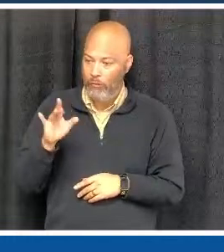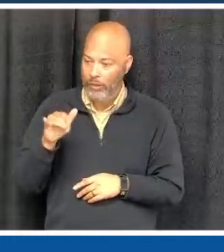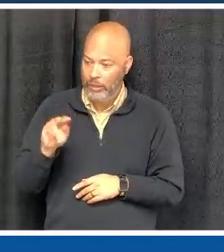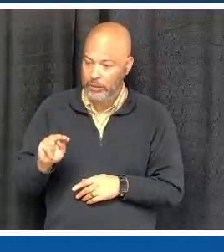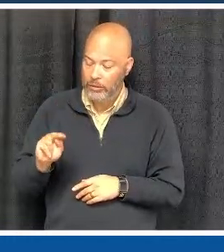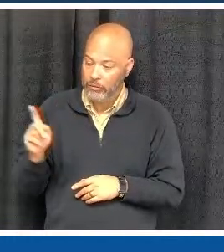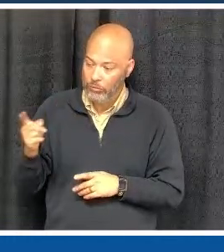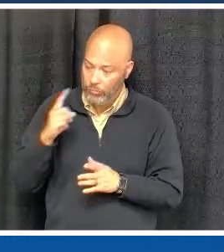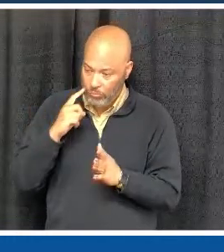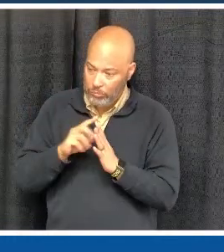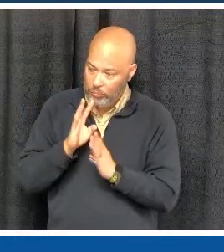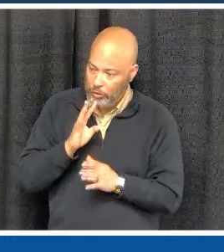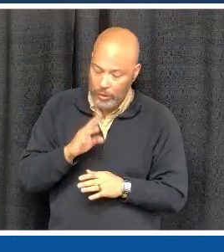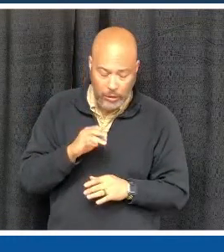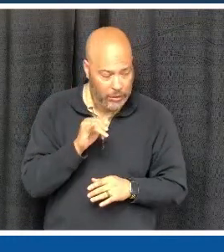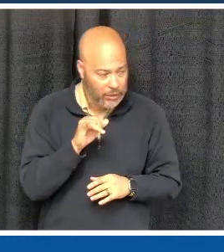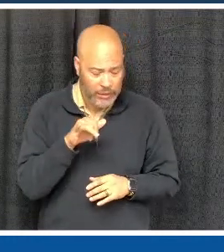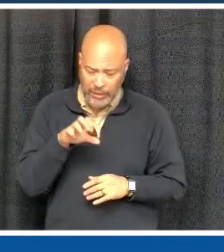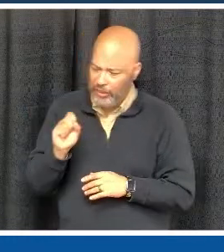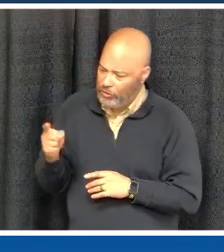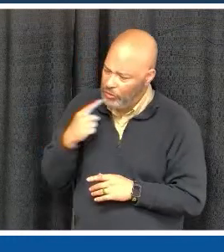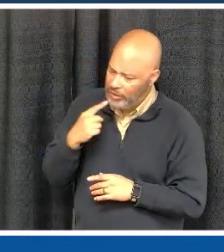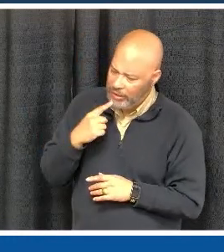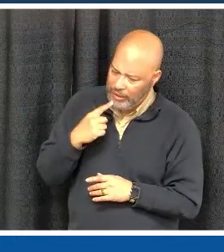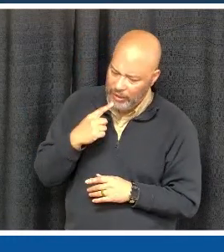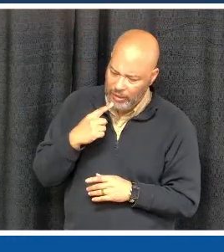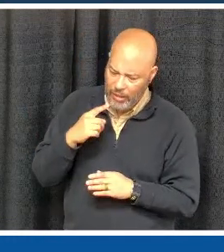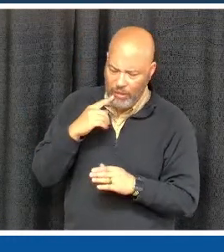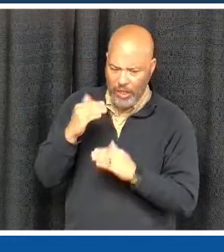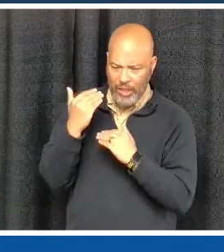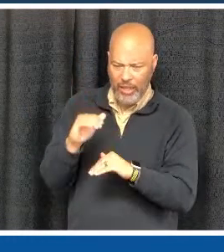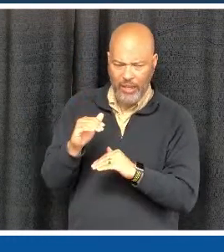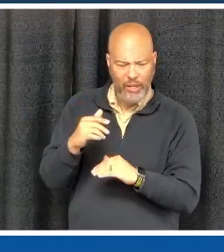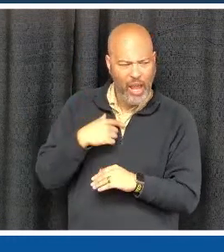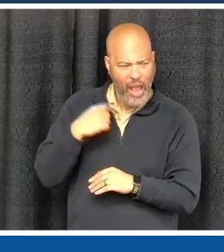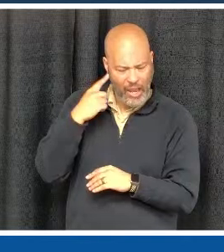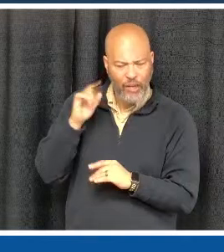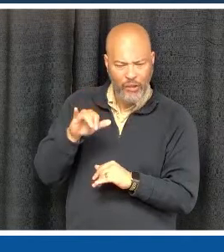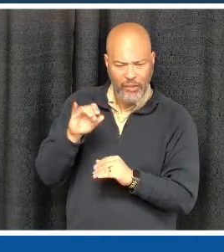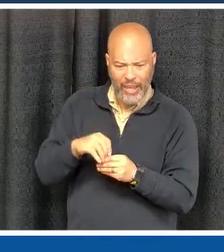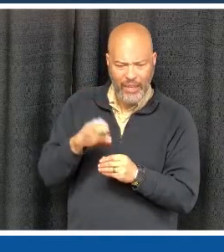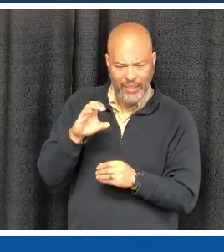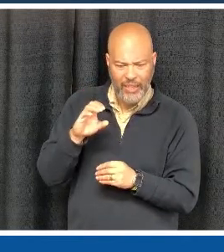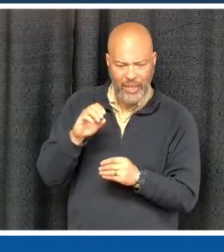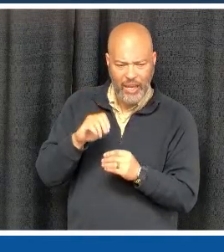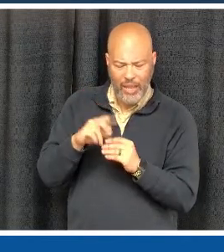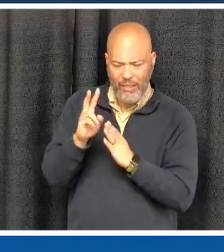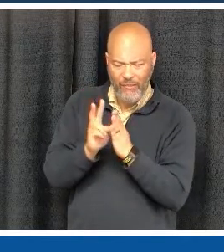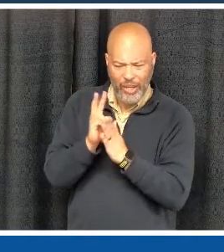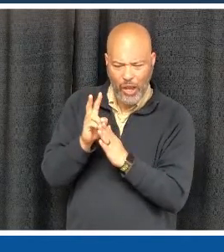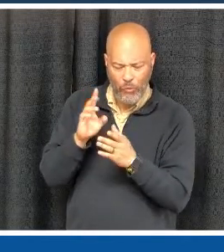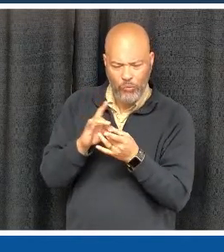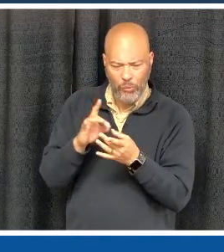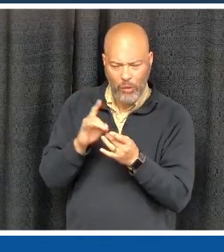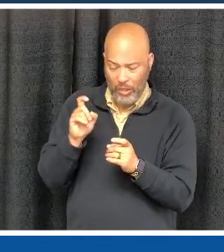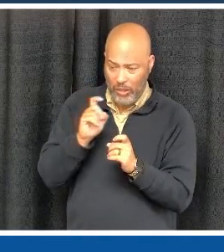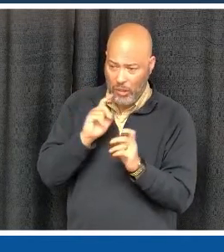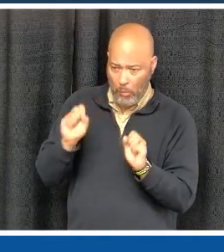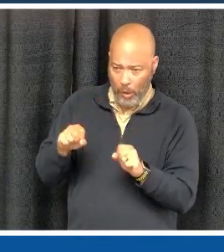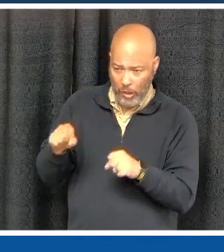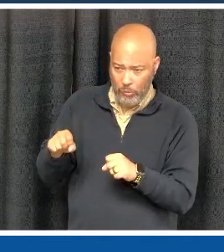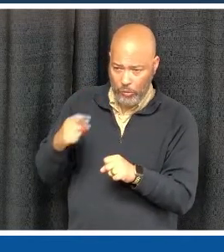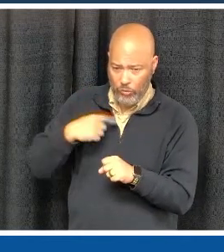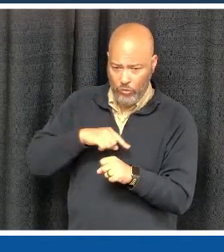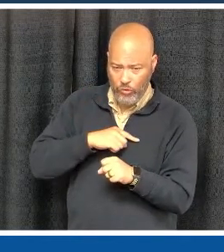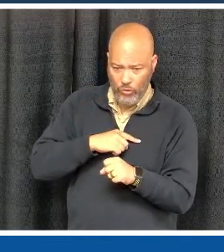recognized. Thank you, Mayor. Mr. Tyndall, you mentioned the deed restrictions, and I did hear that in the recording of the video. Would it be possible for us